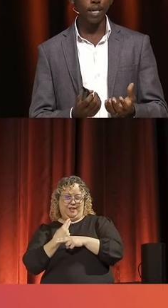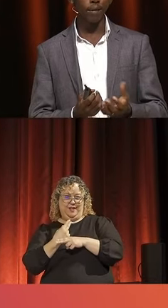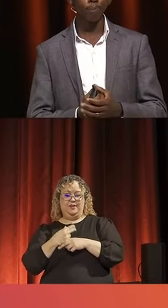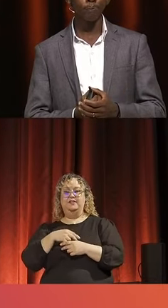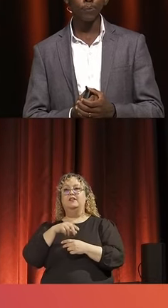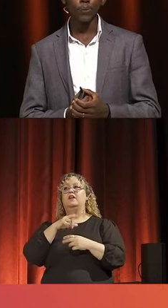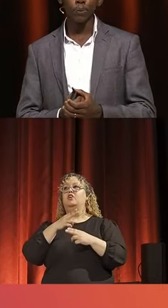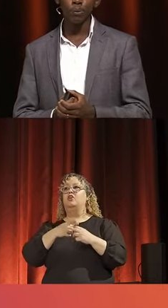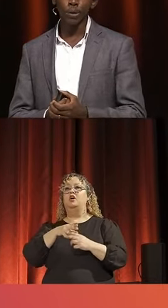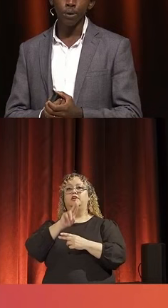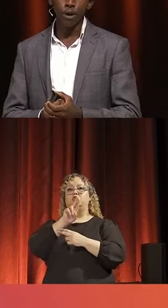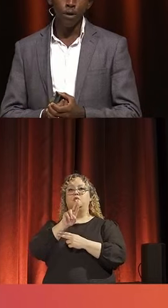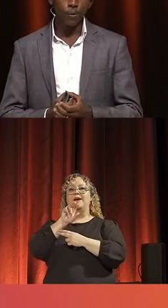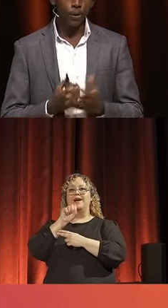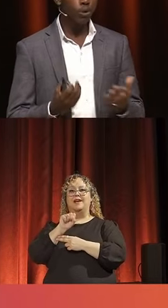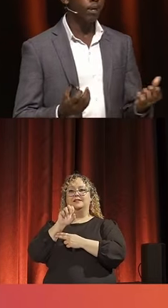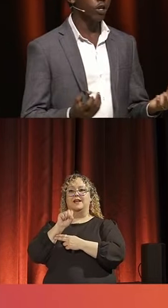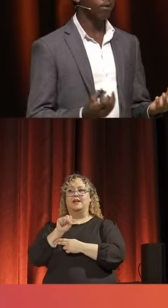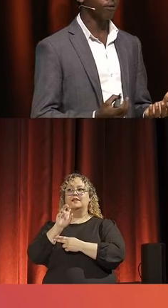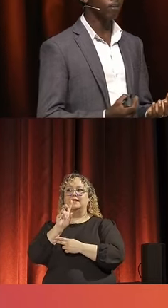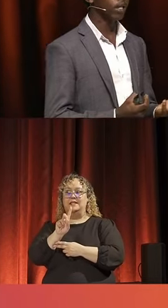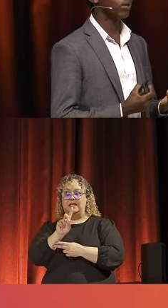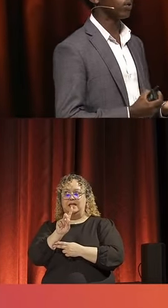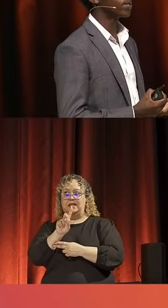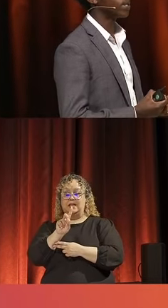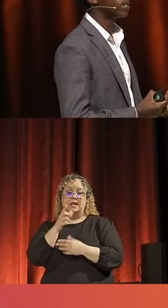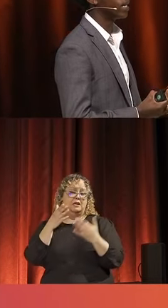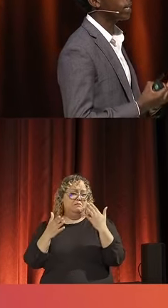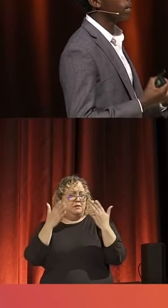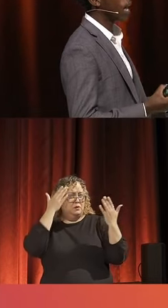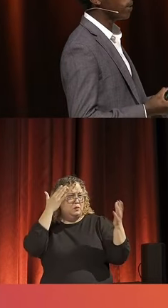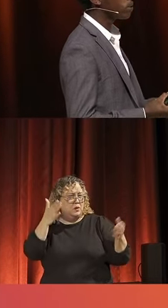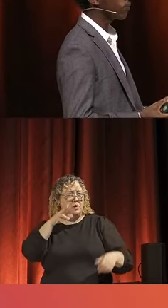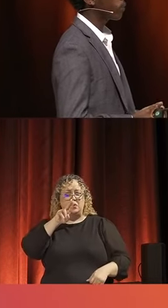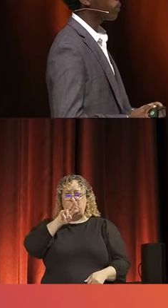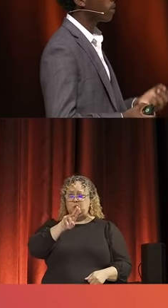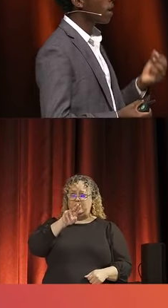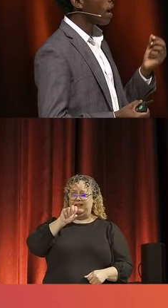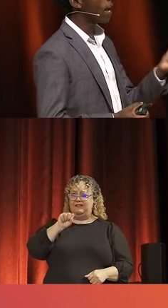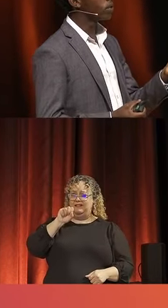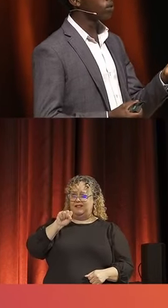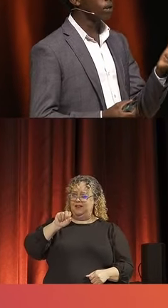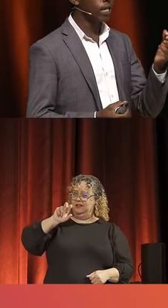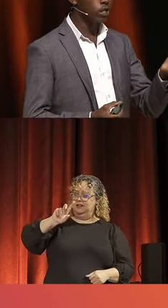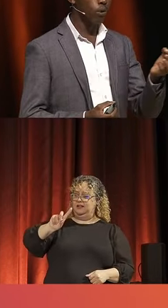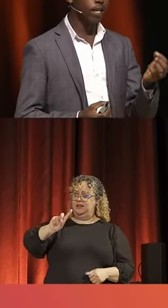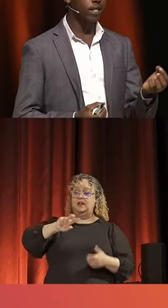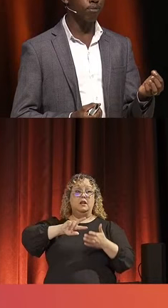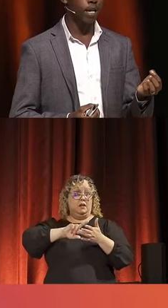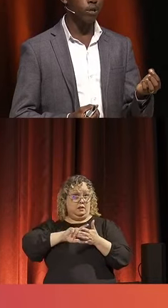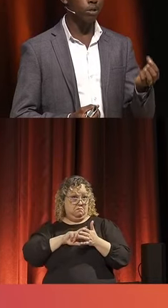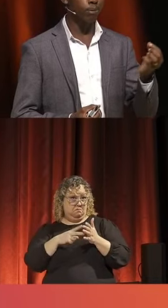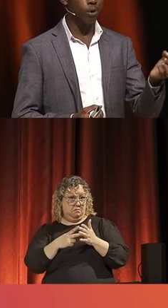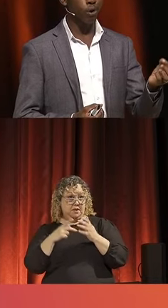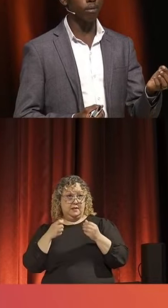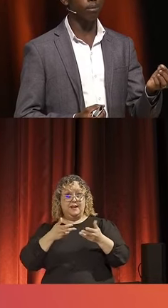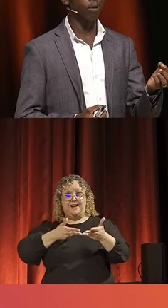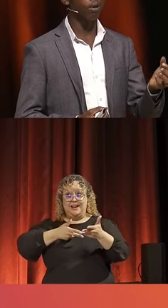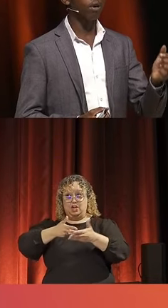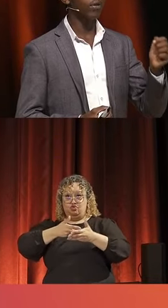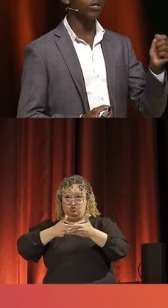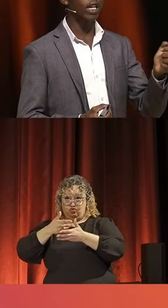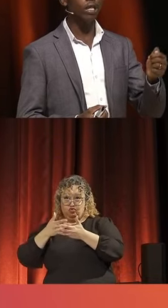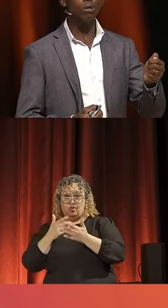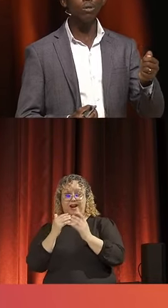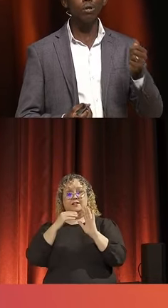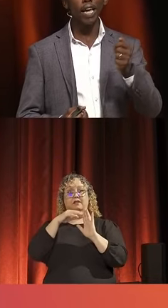USSD. For those who may not be familiar with USSD, it allows for interactive menus, programmable,